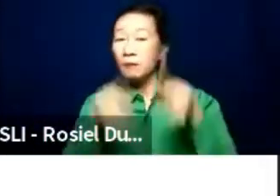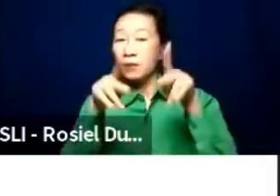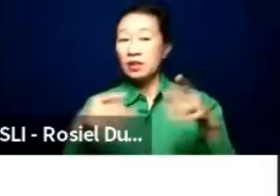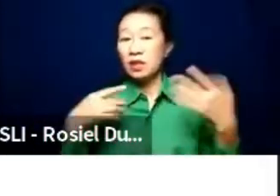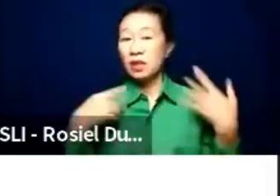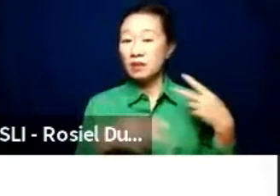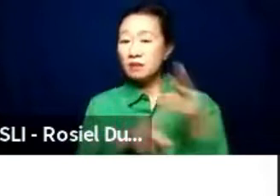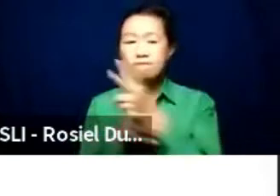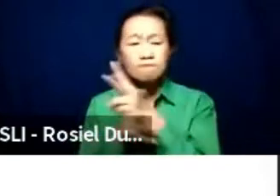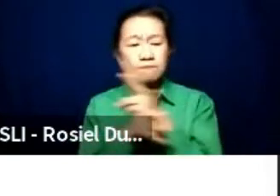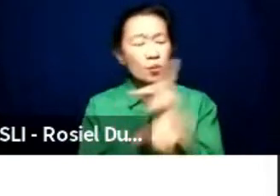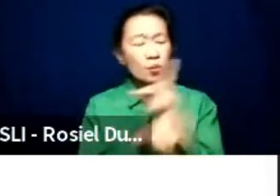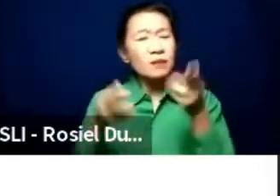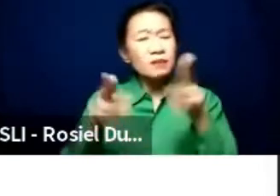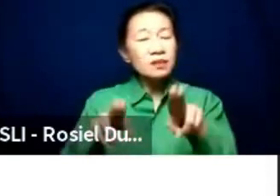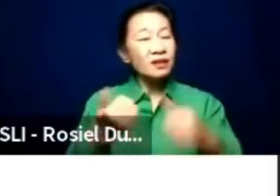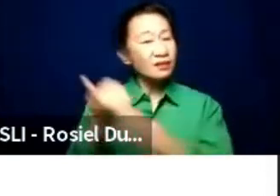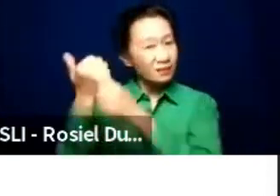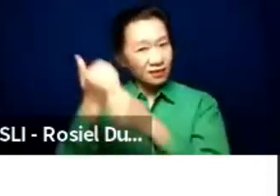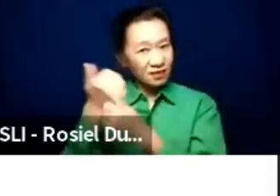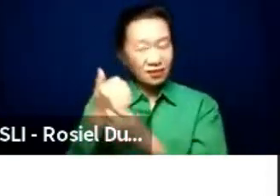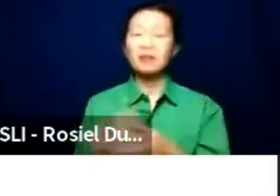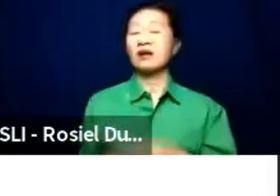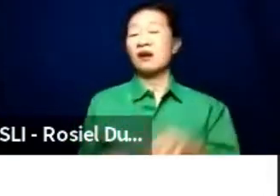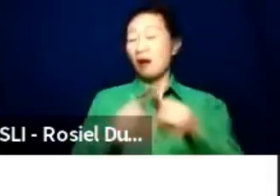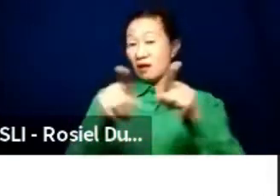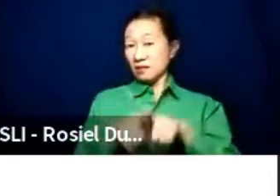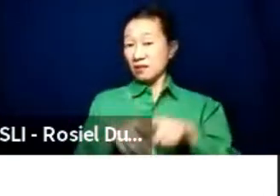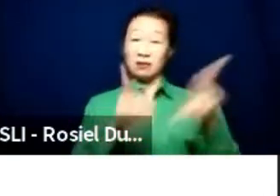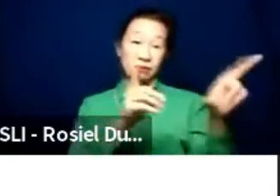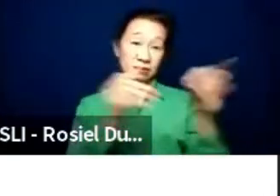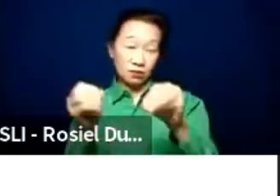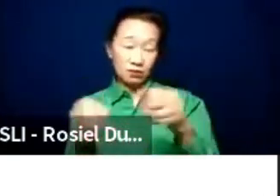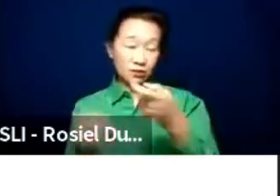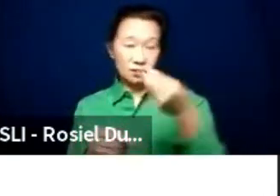oversees what happens and assists them, as they go about